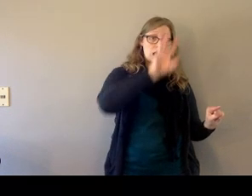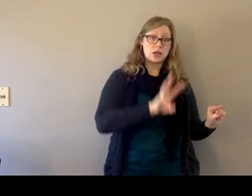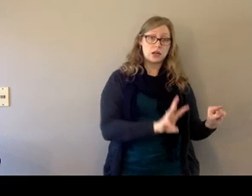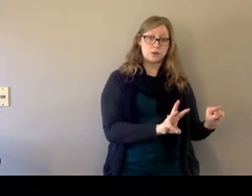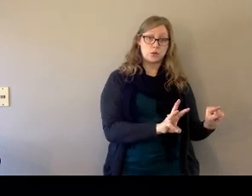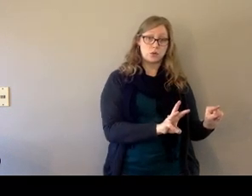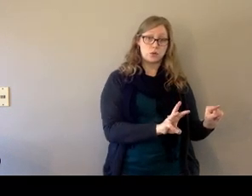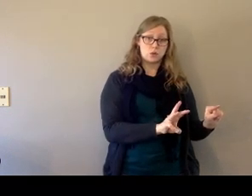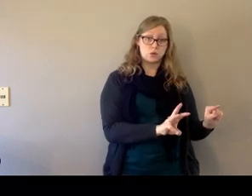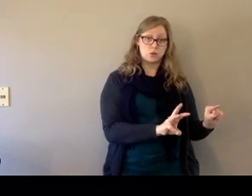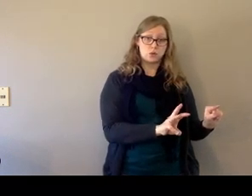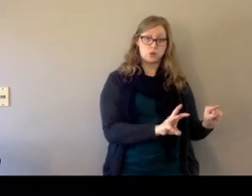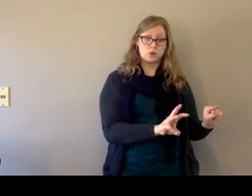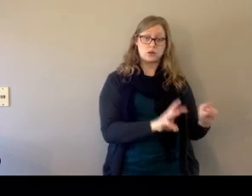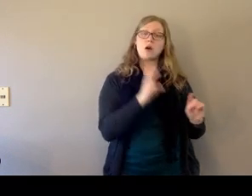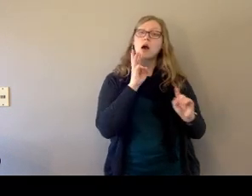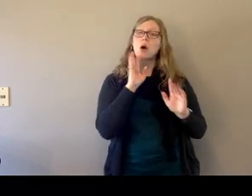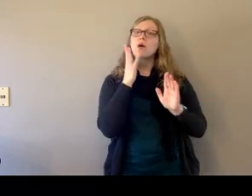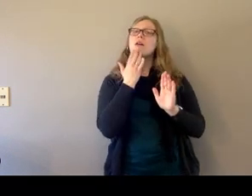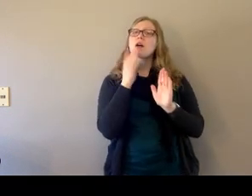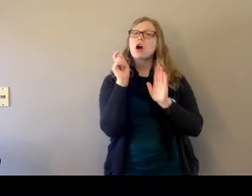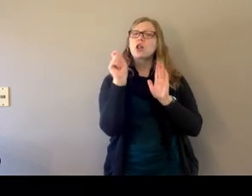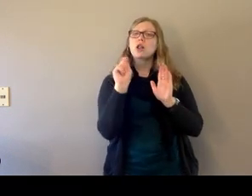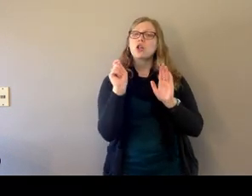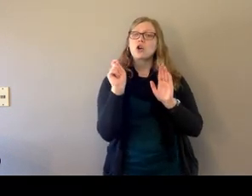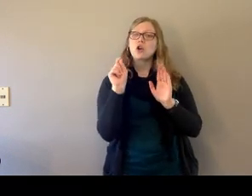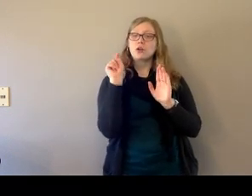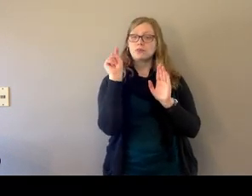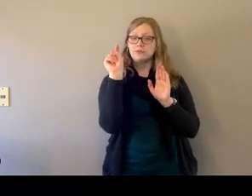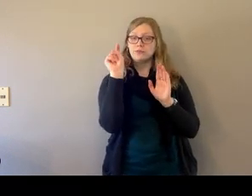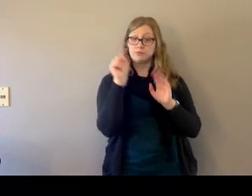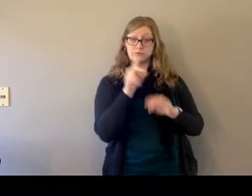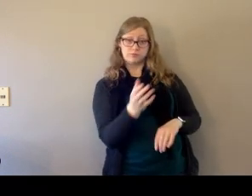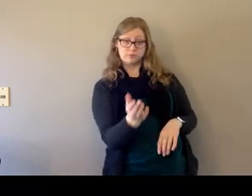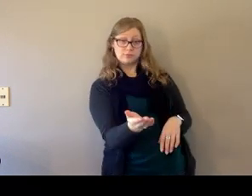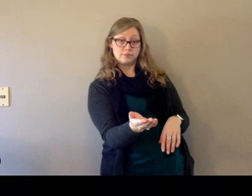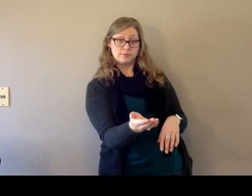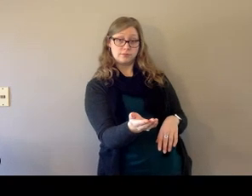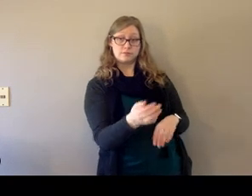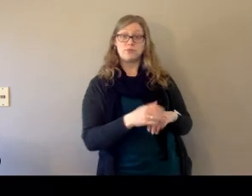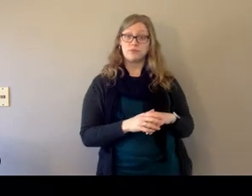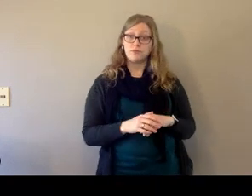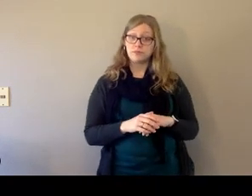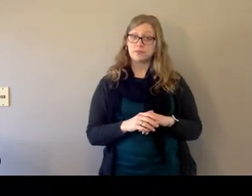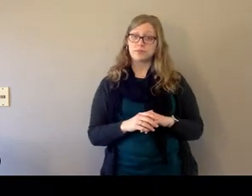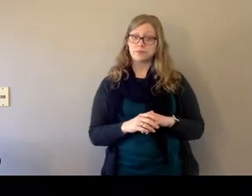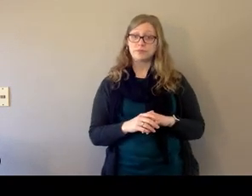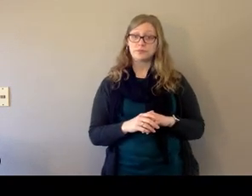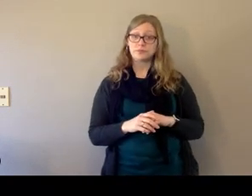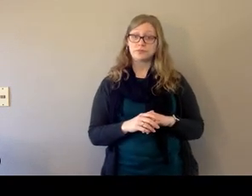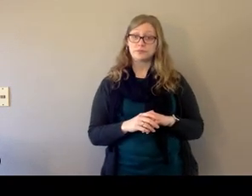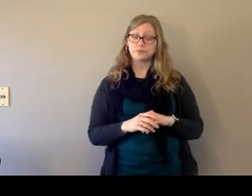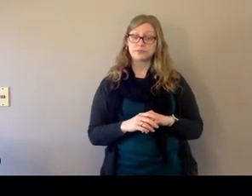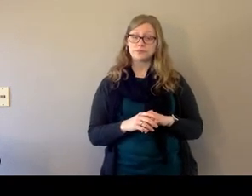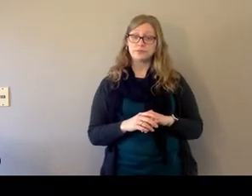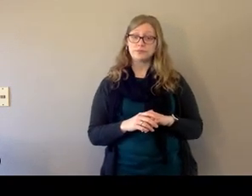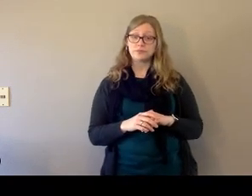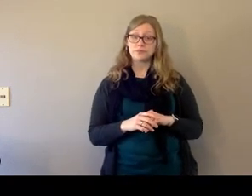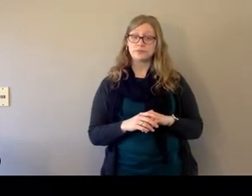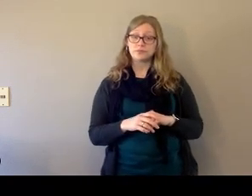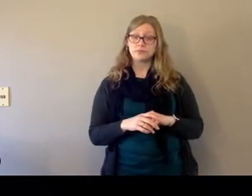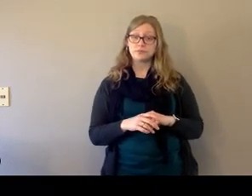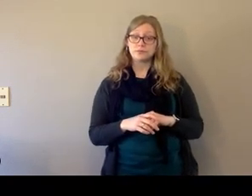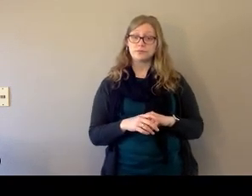those for a second. I'll show that this angle is the same as this angle. So our strategy is going to be that we're going